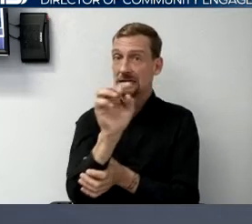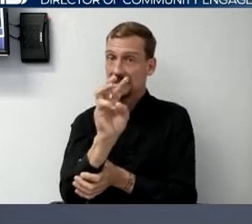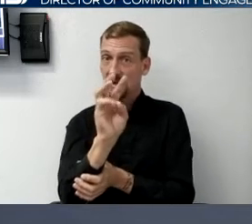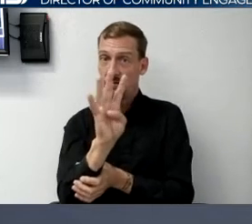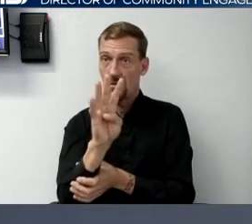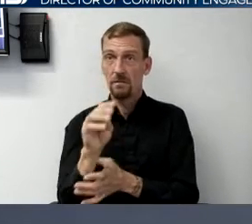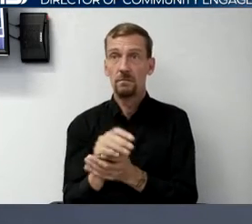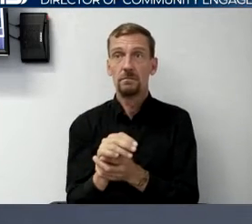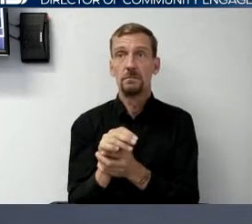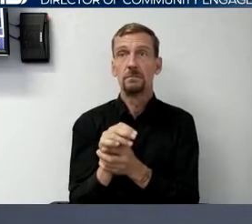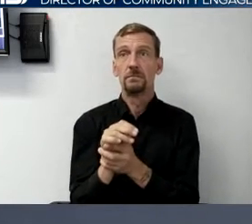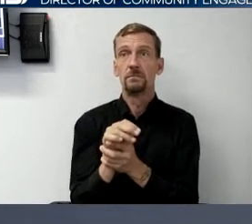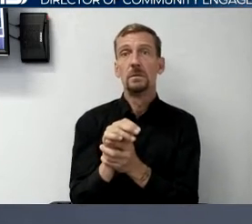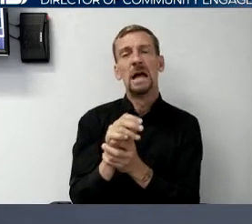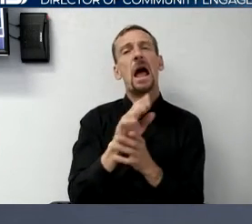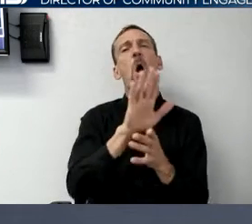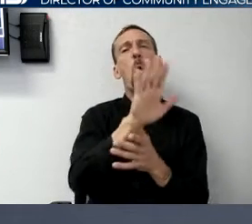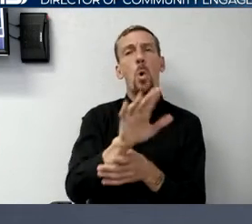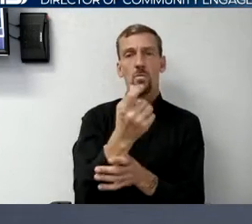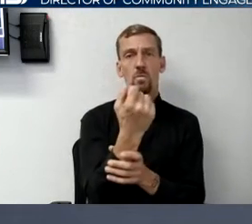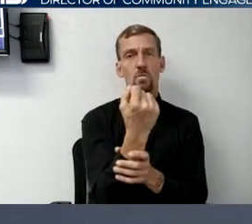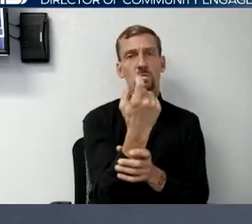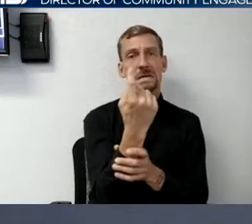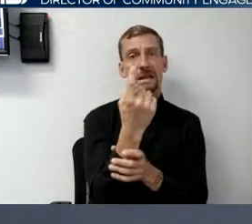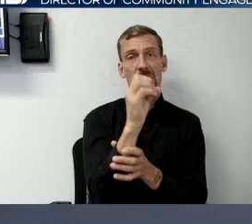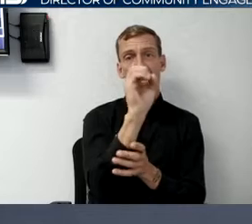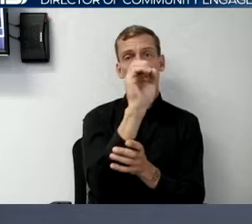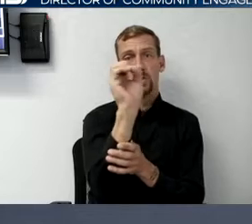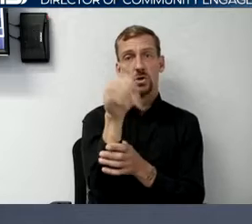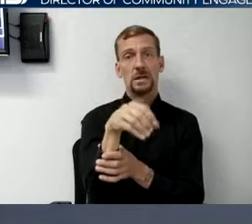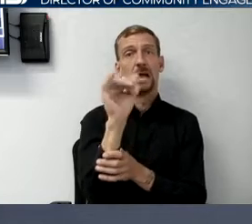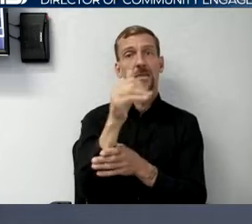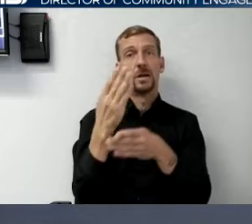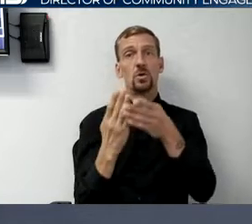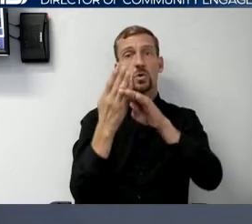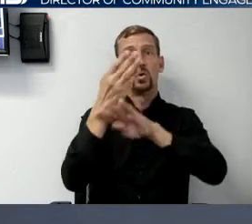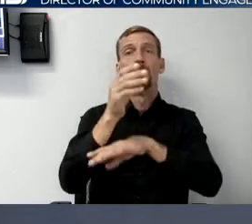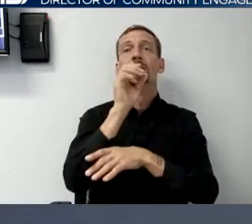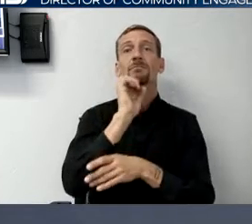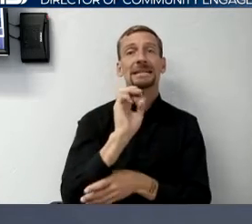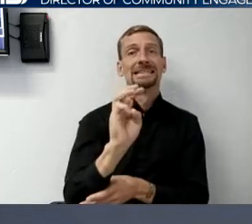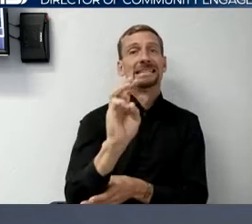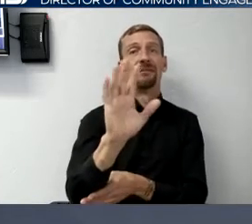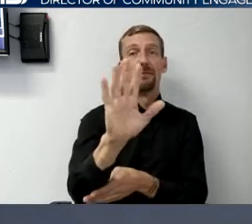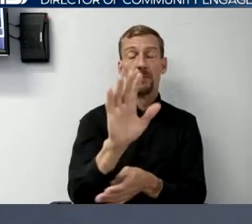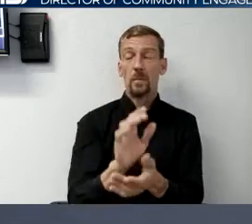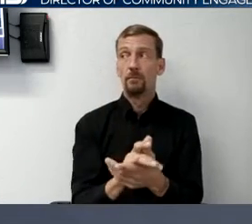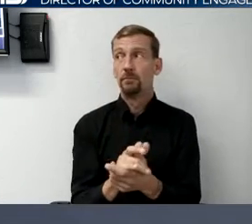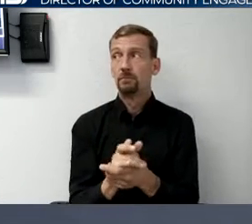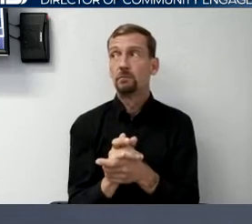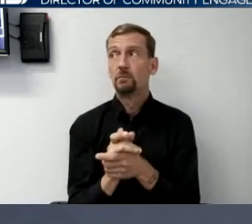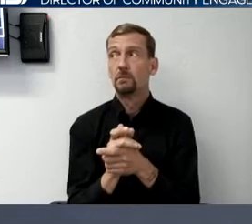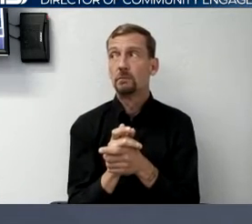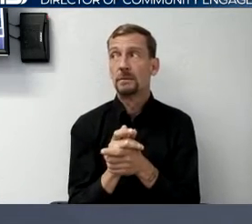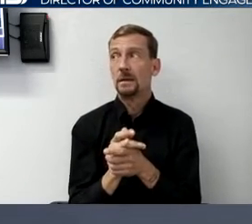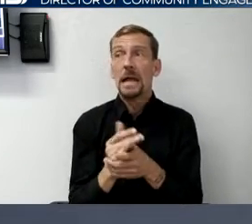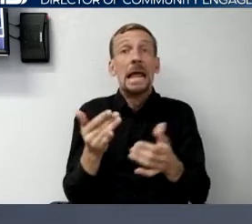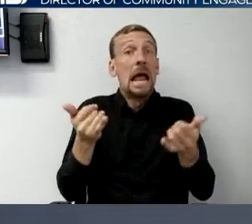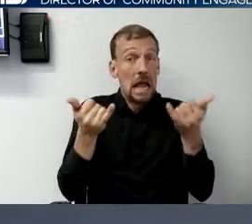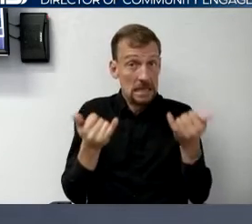64, and just 11% of the positive cases that are over 65 years.